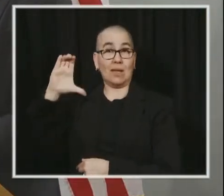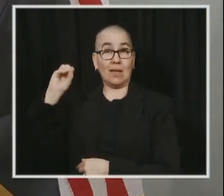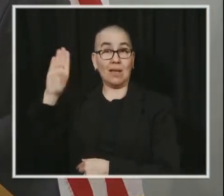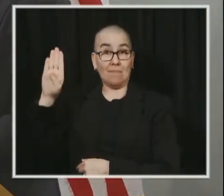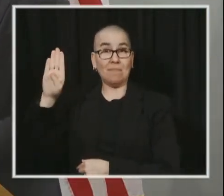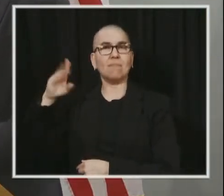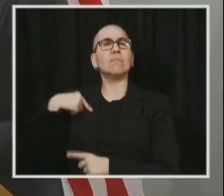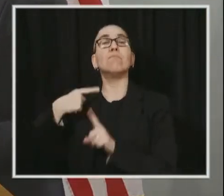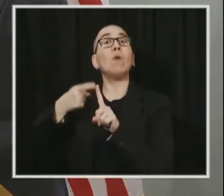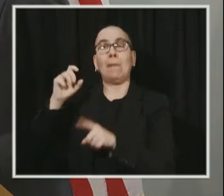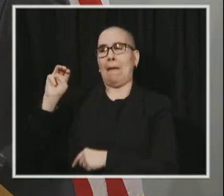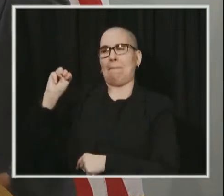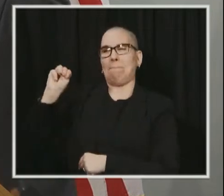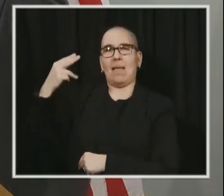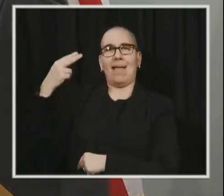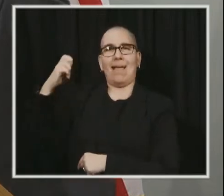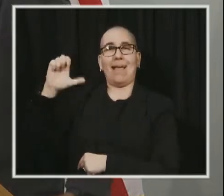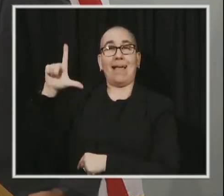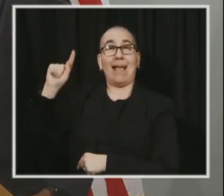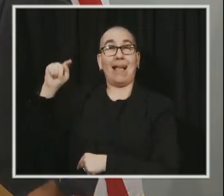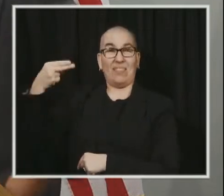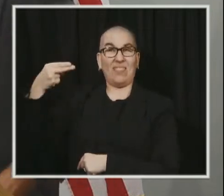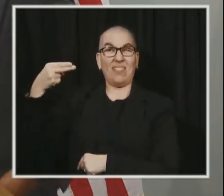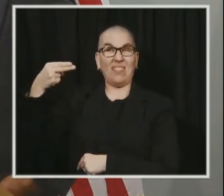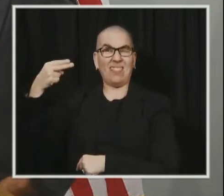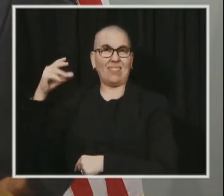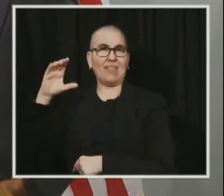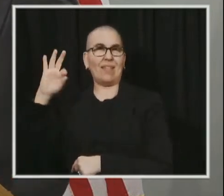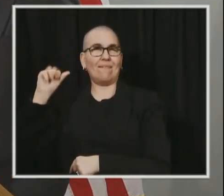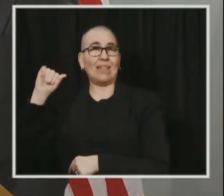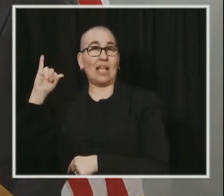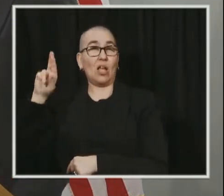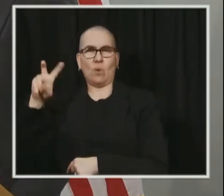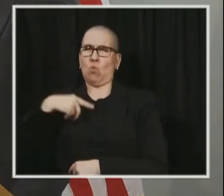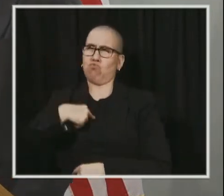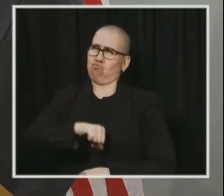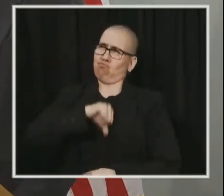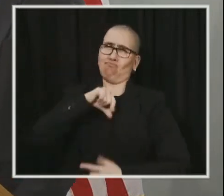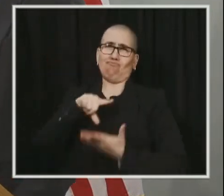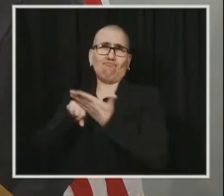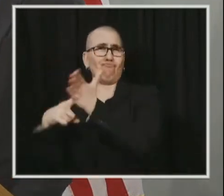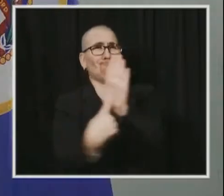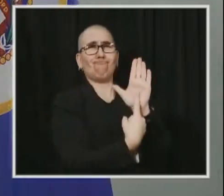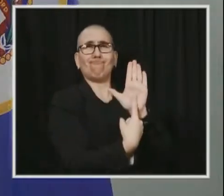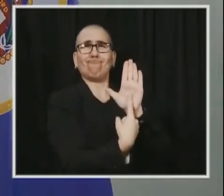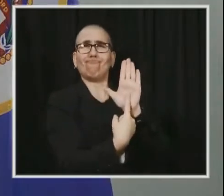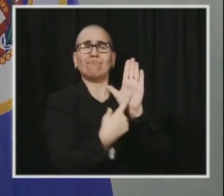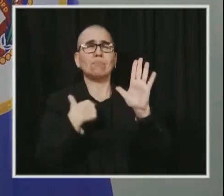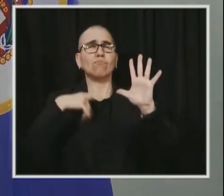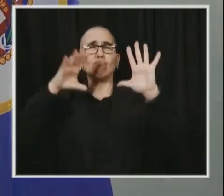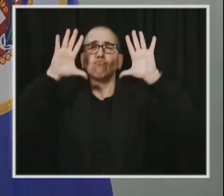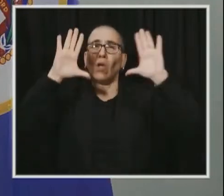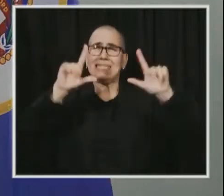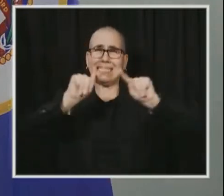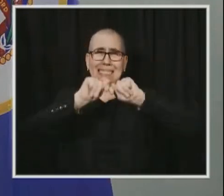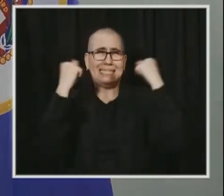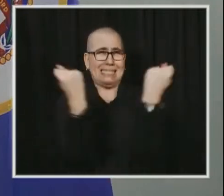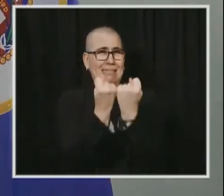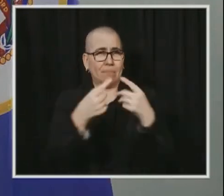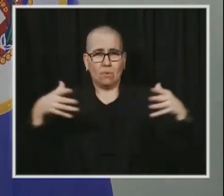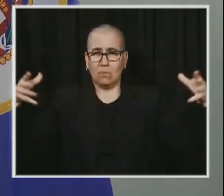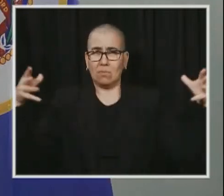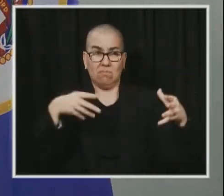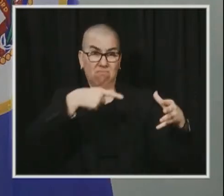I am proud to represent mHealth Fairview and a remarkable team that has been a voice to the